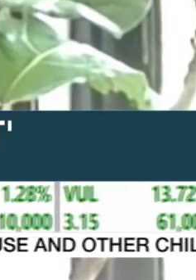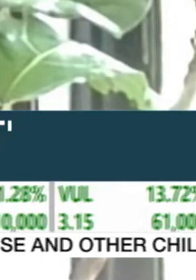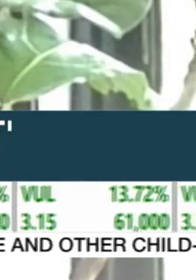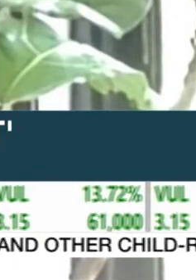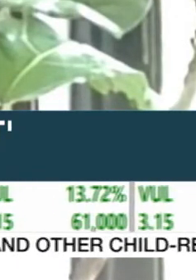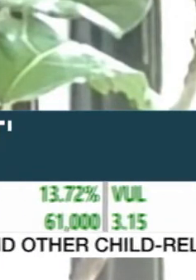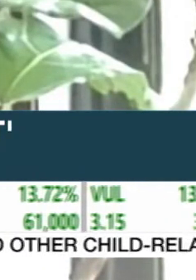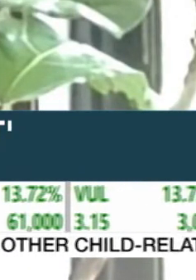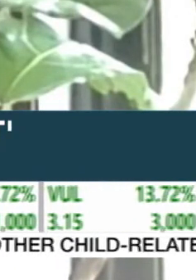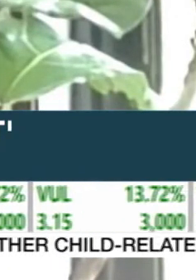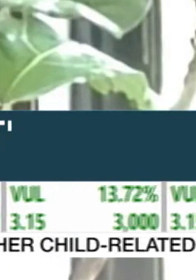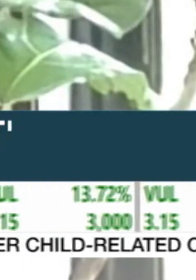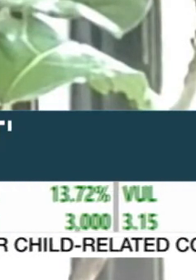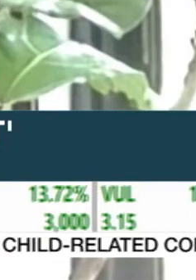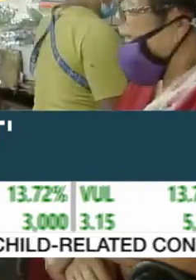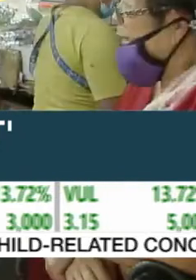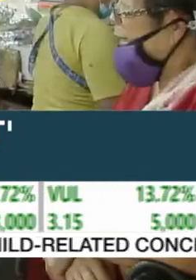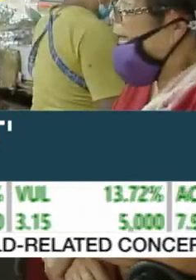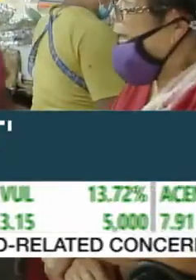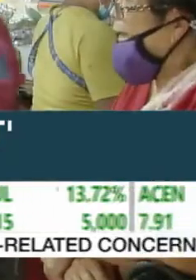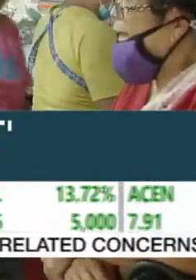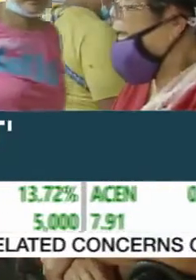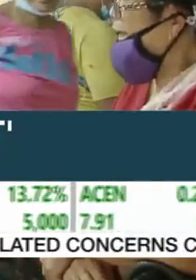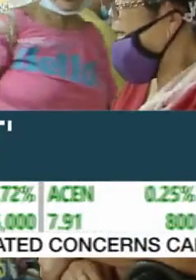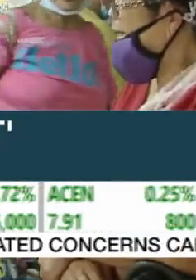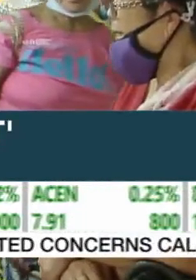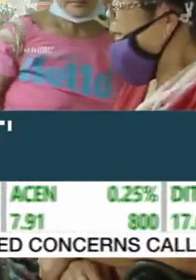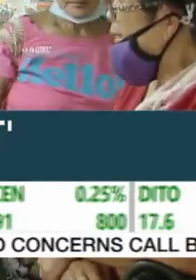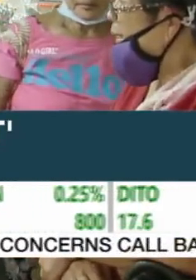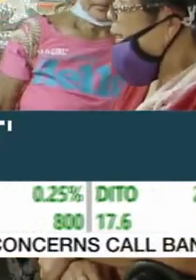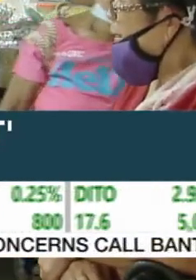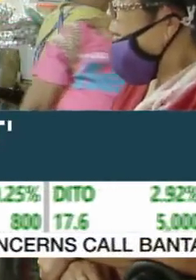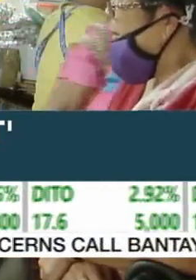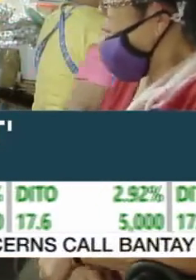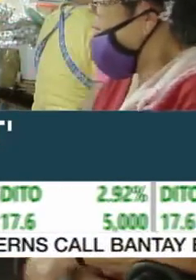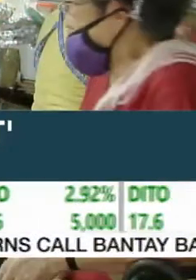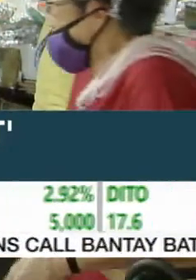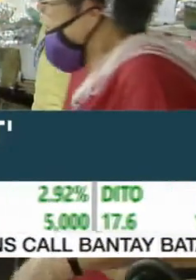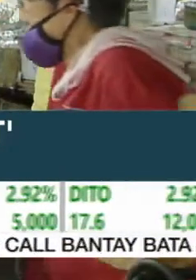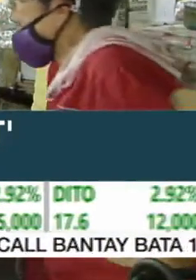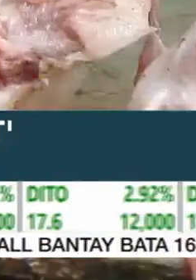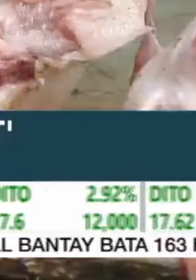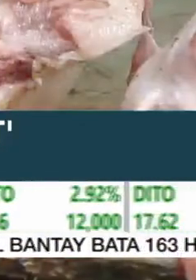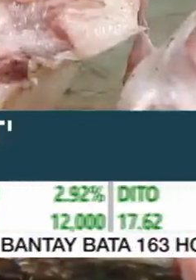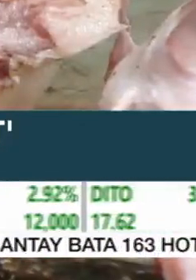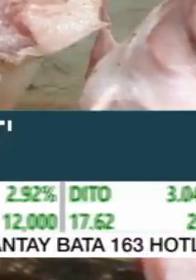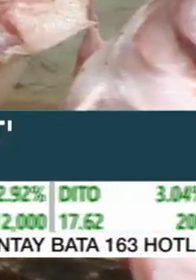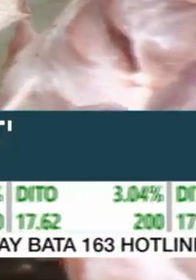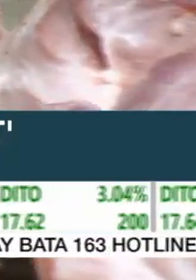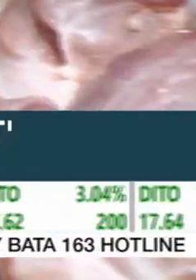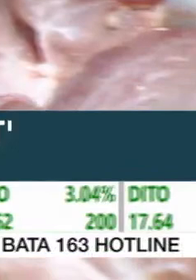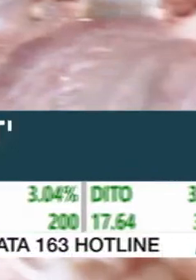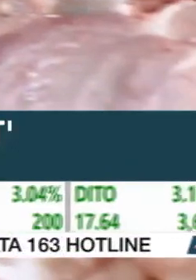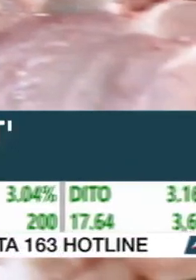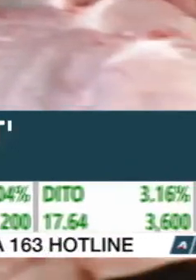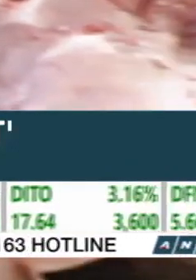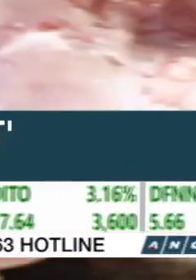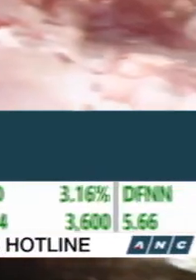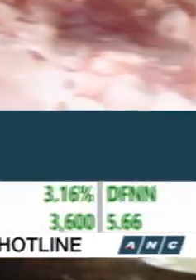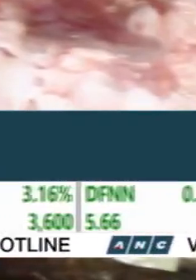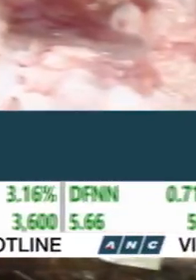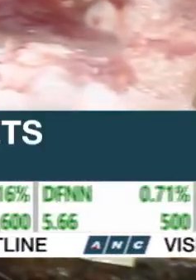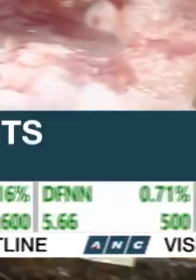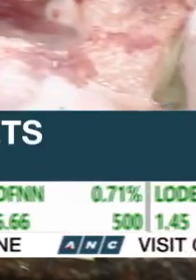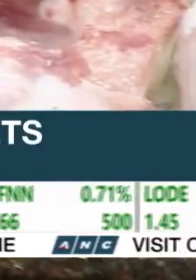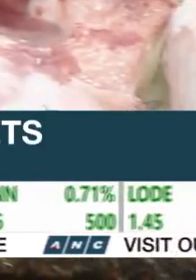but no date has been set yet. Meanwhile, many consumers in Metro Manila are relieved to see more stalls in wet